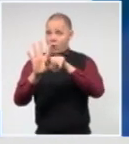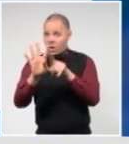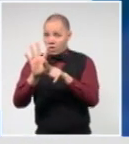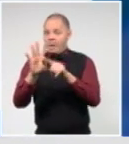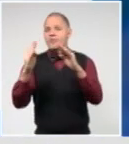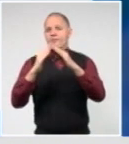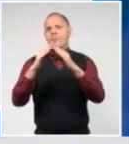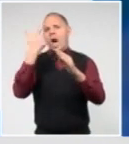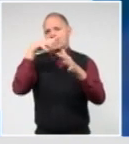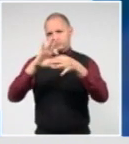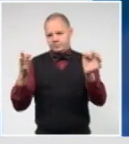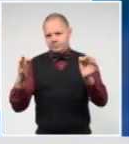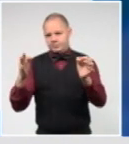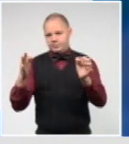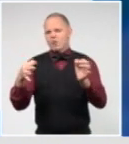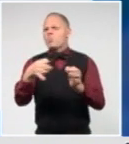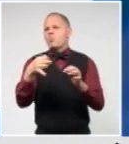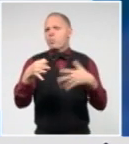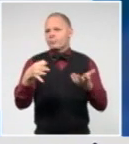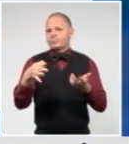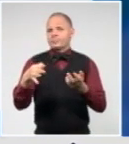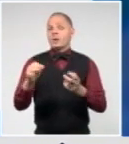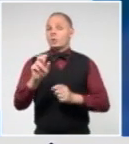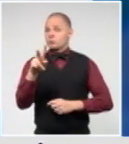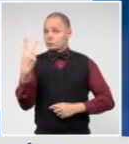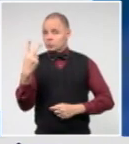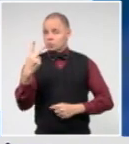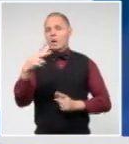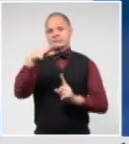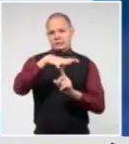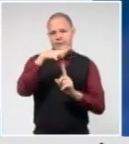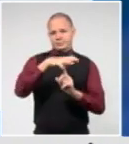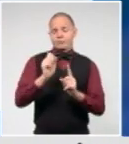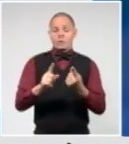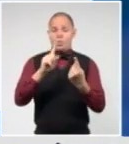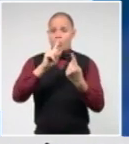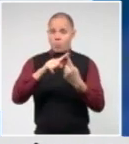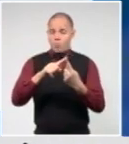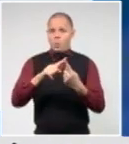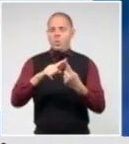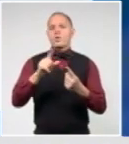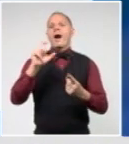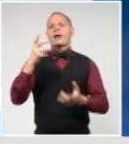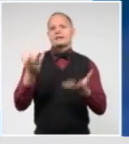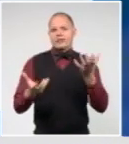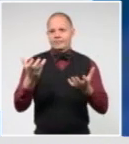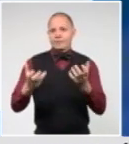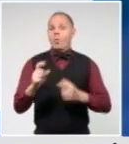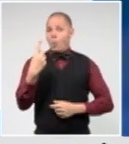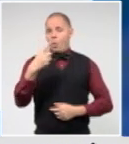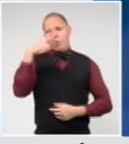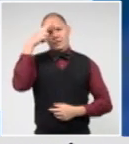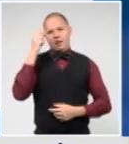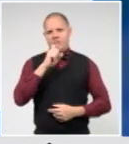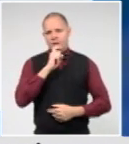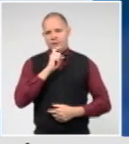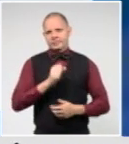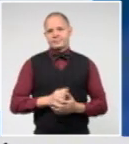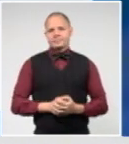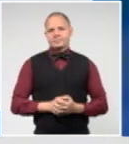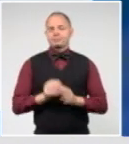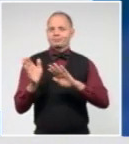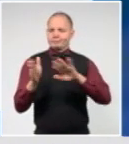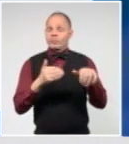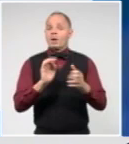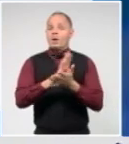Artemisa belong to the municipalities of San Cristobal, with 2, Candelaria, 1,